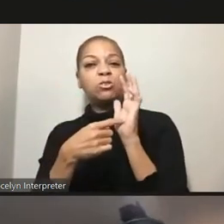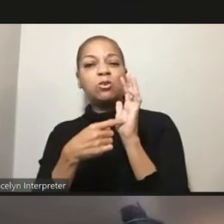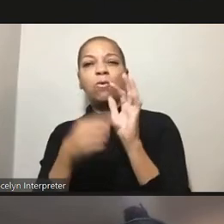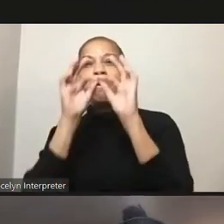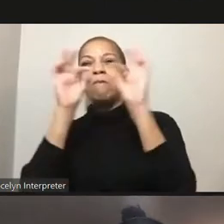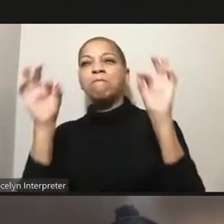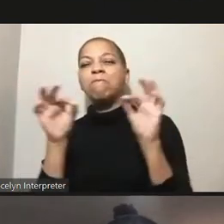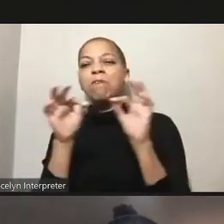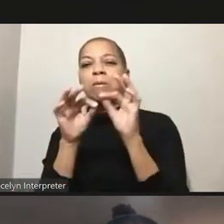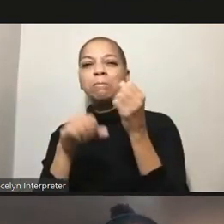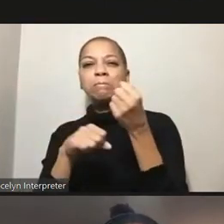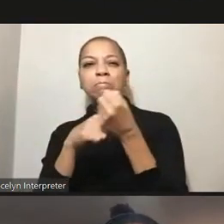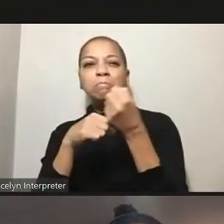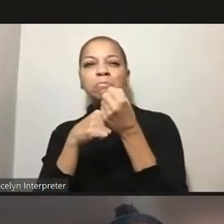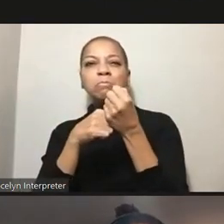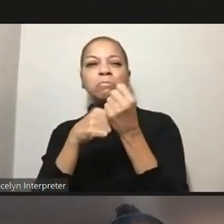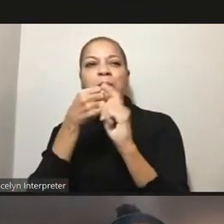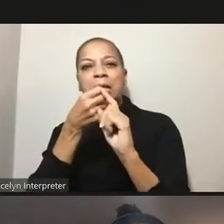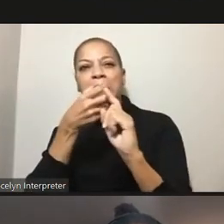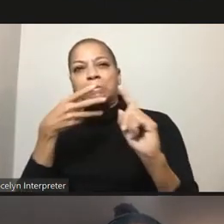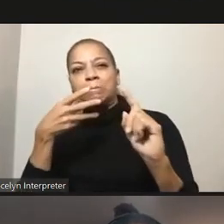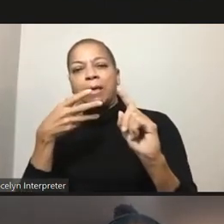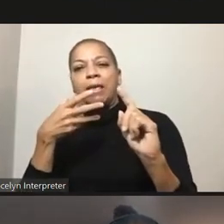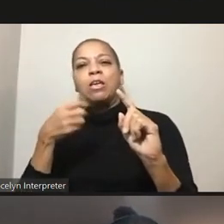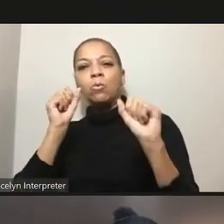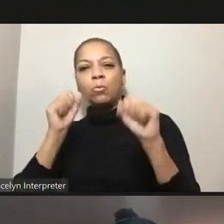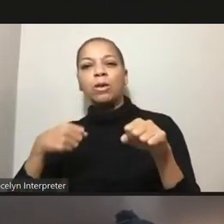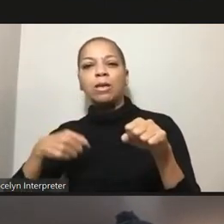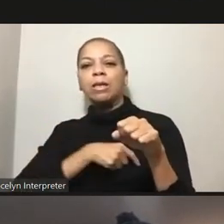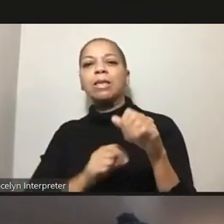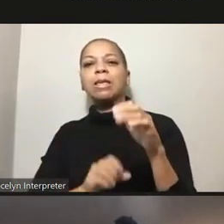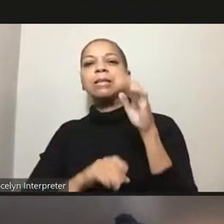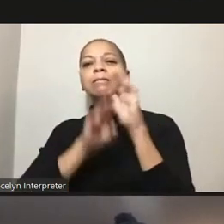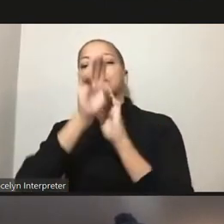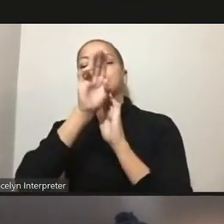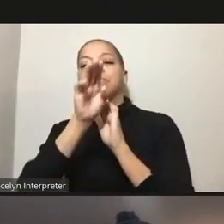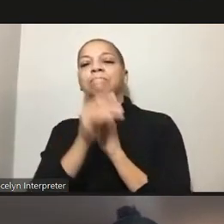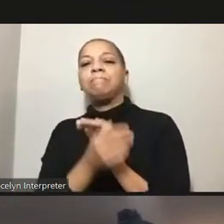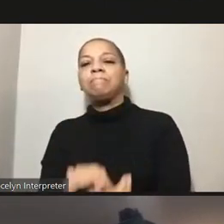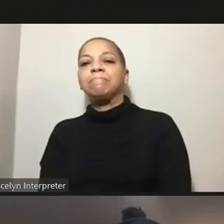that we can all build off of. So let me do this process here.